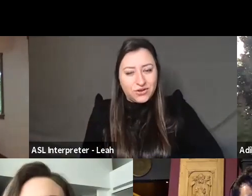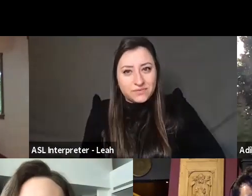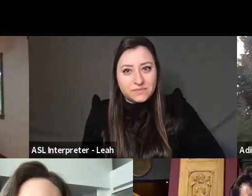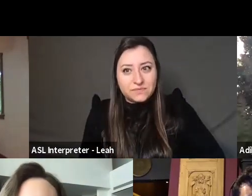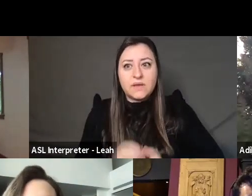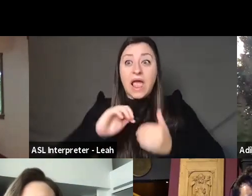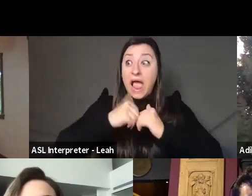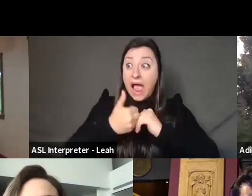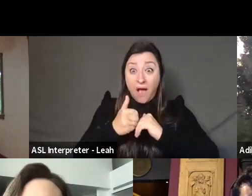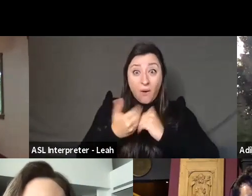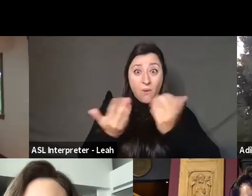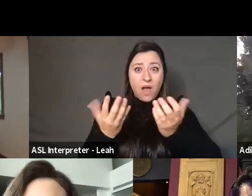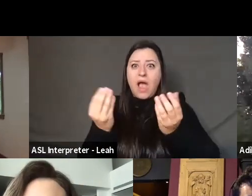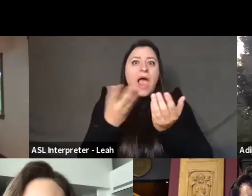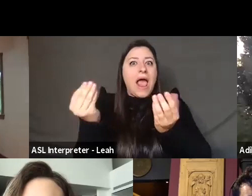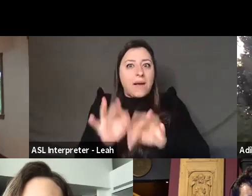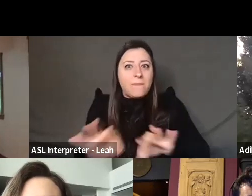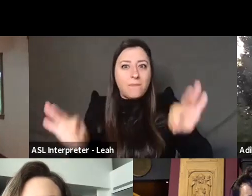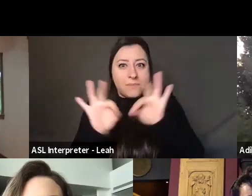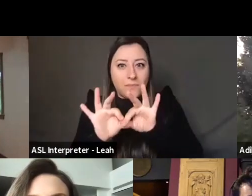did we get here? And more importantly,